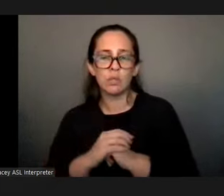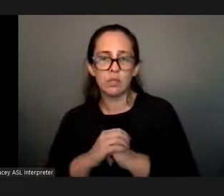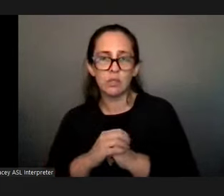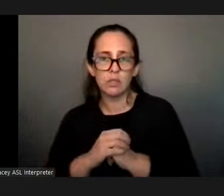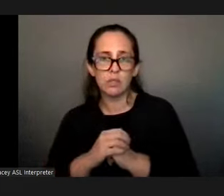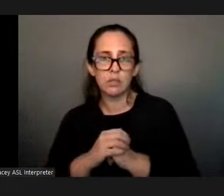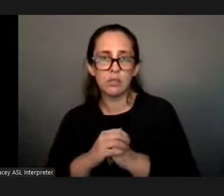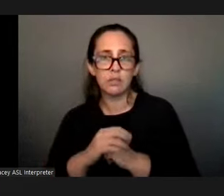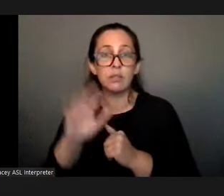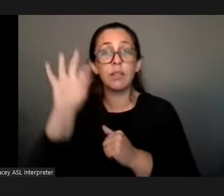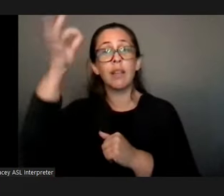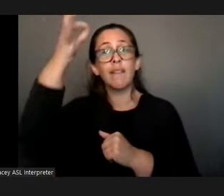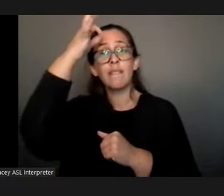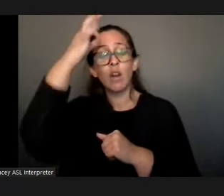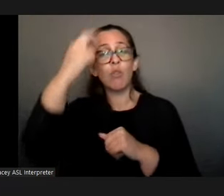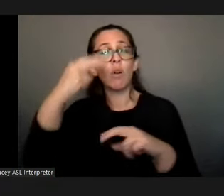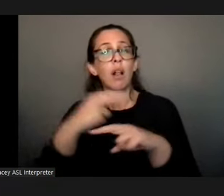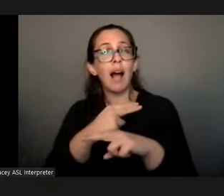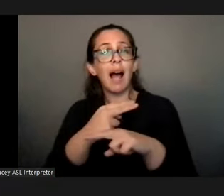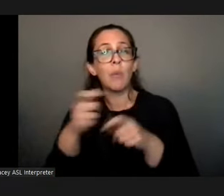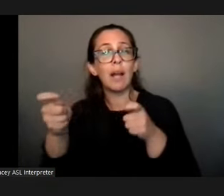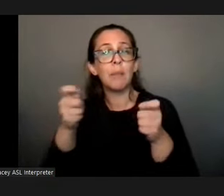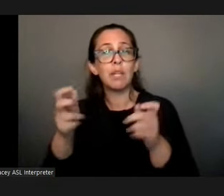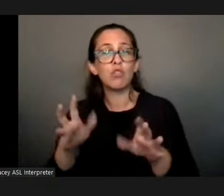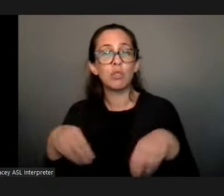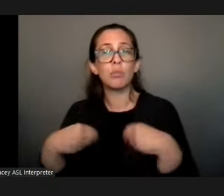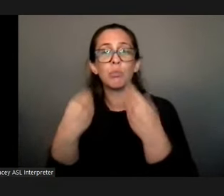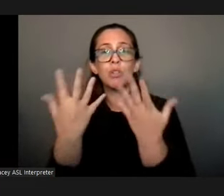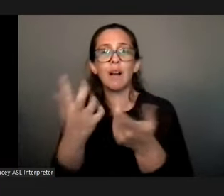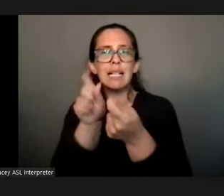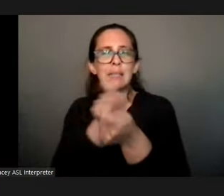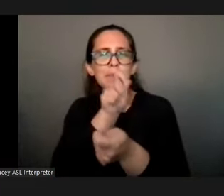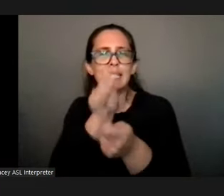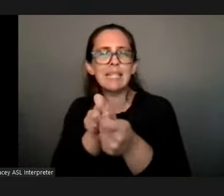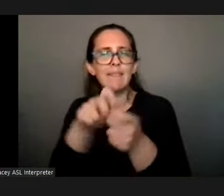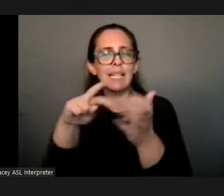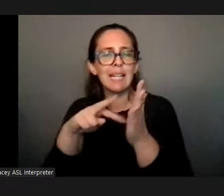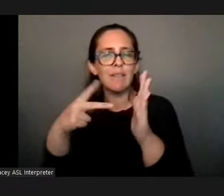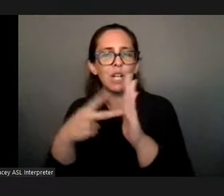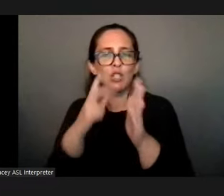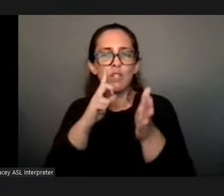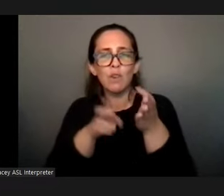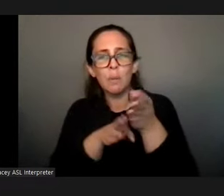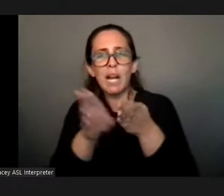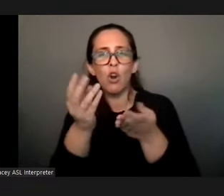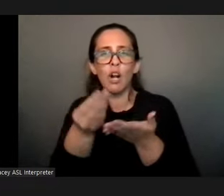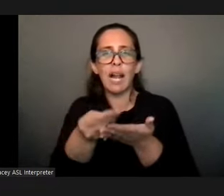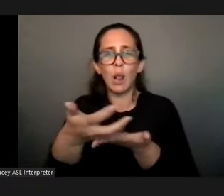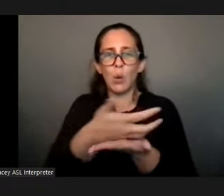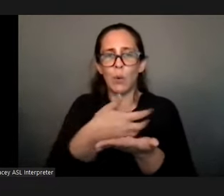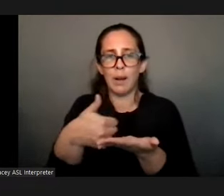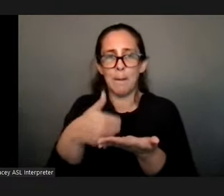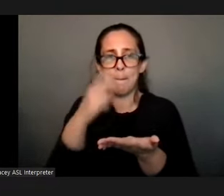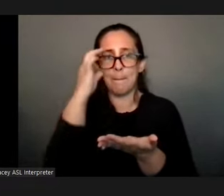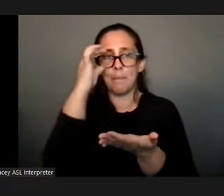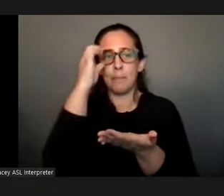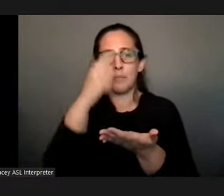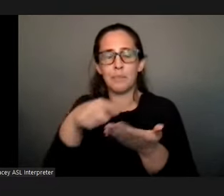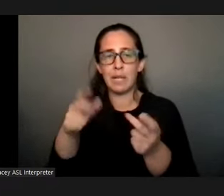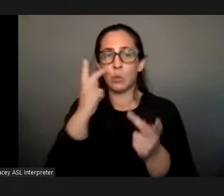Highway Administration Environmental Justice Order provides specific definitions for minority and low-income populations. As you can see